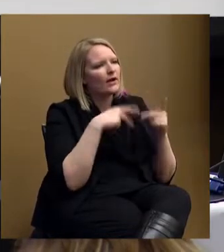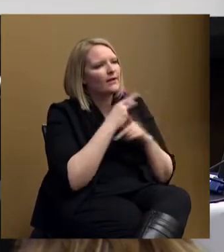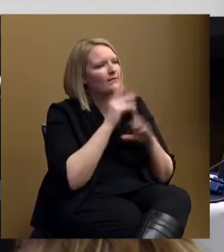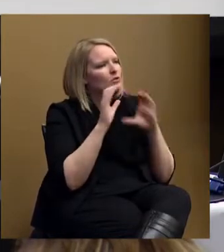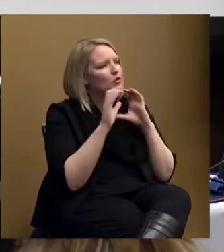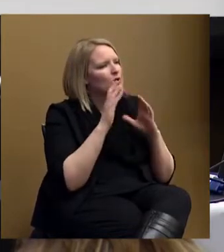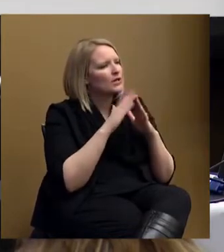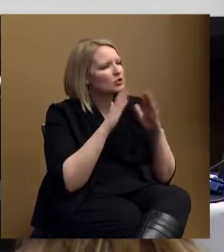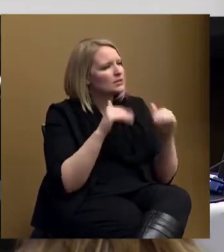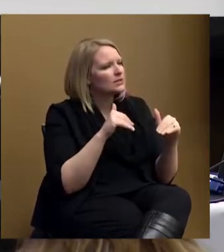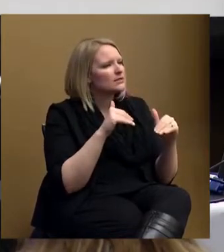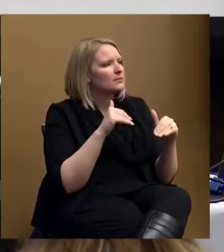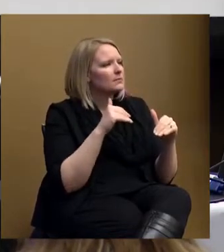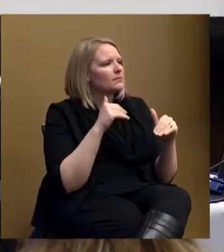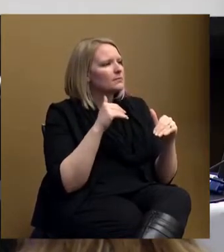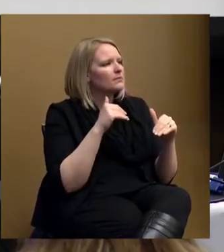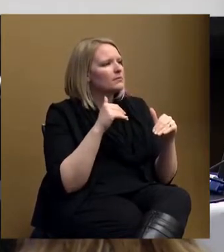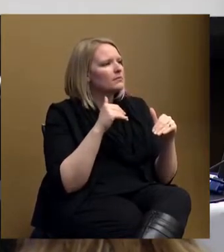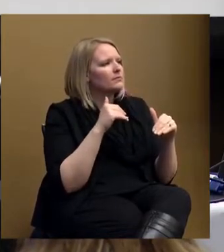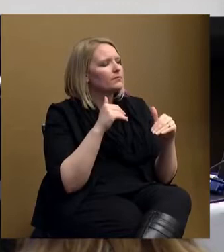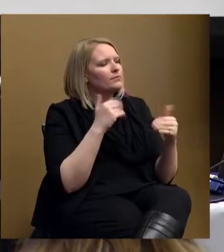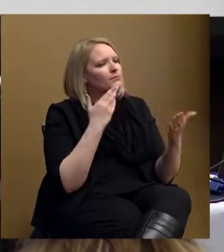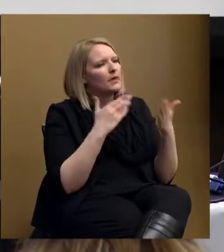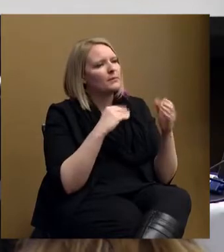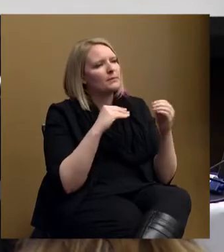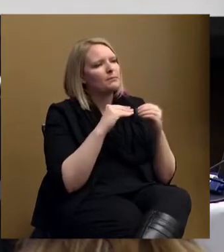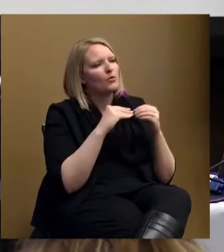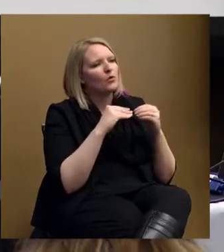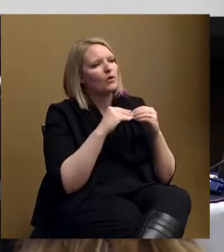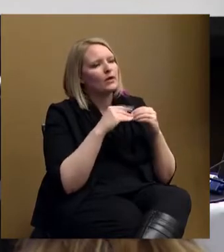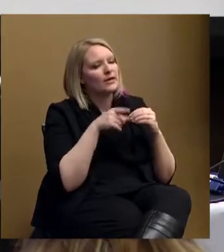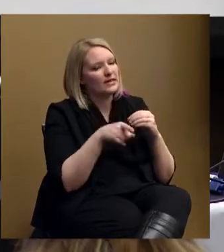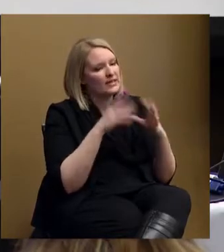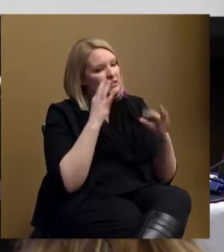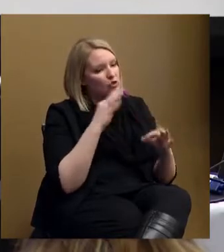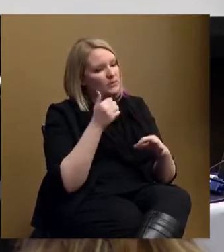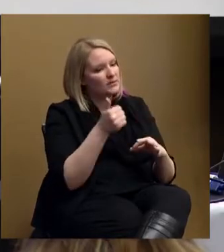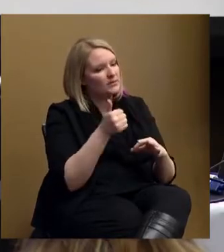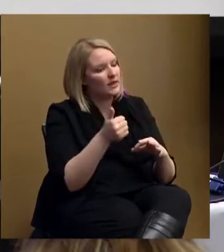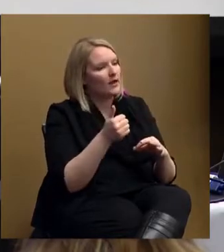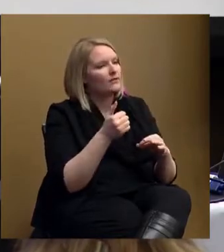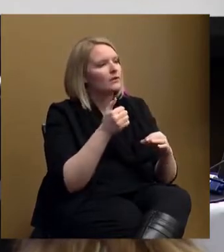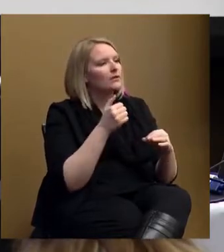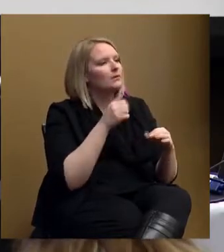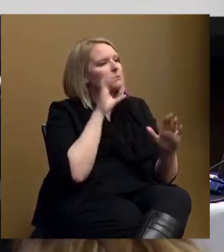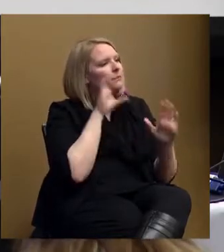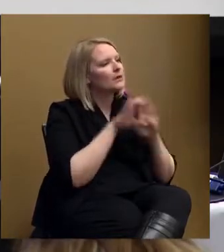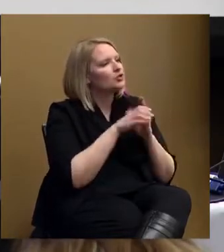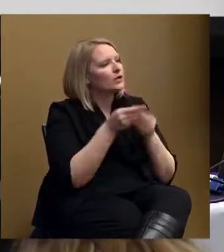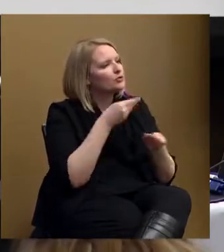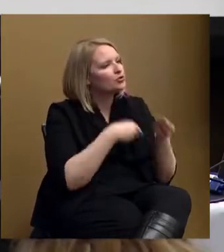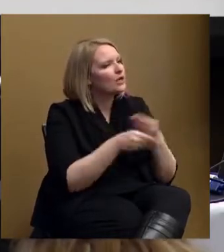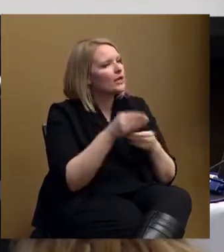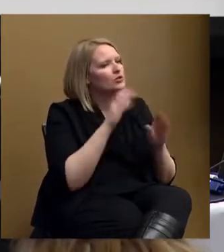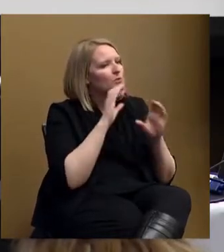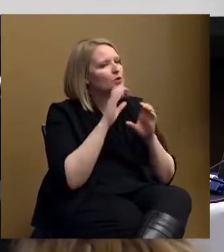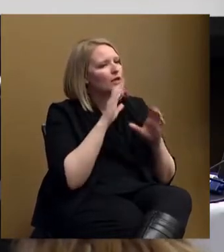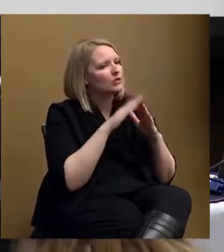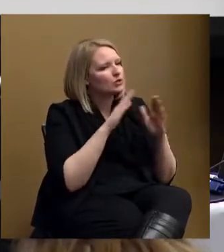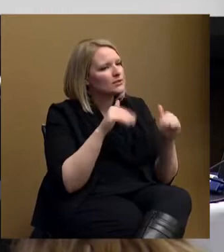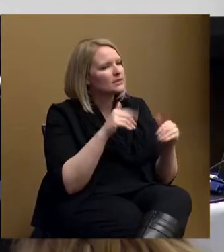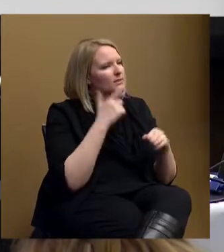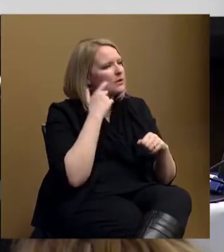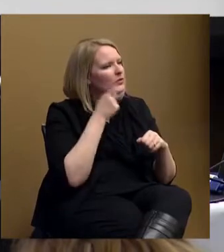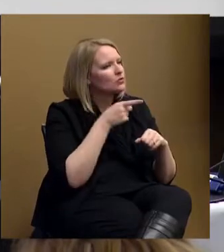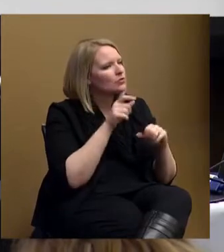communication system with him, having it be something that he initiates, like with the picture exchange communication system. Because